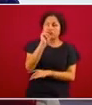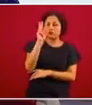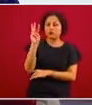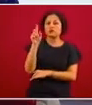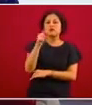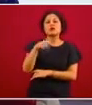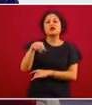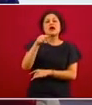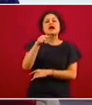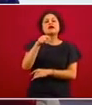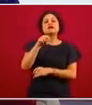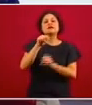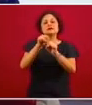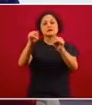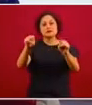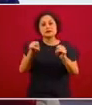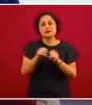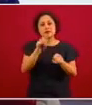of